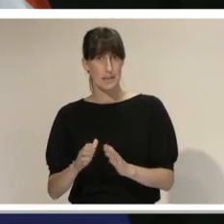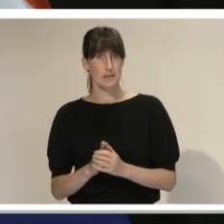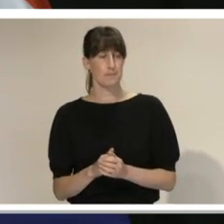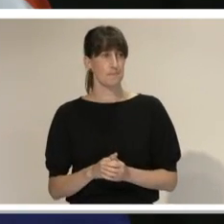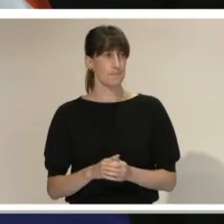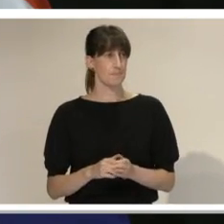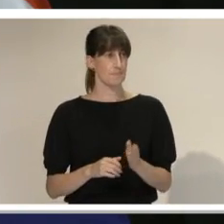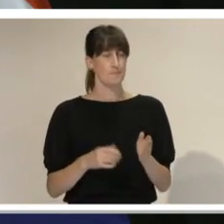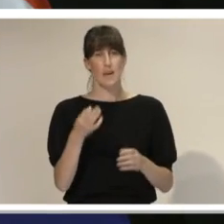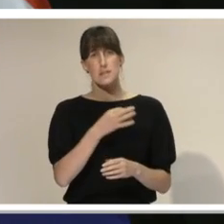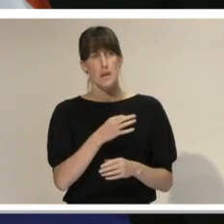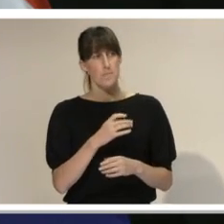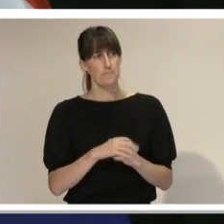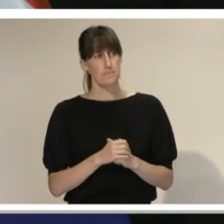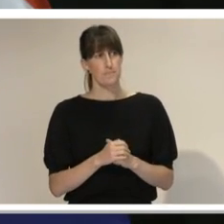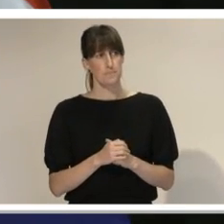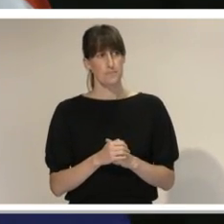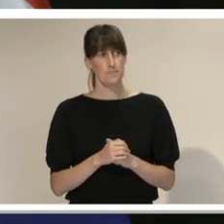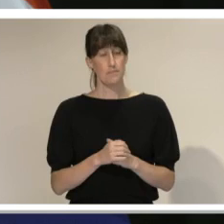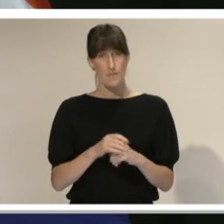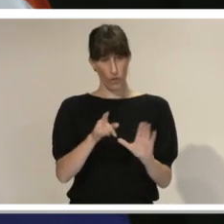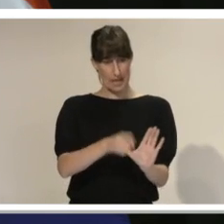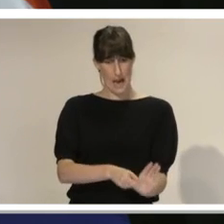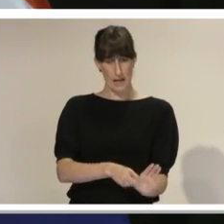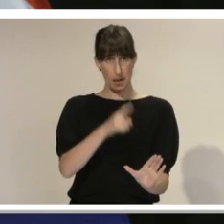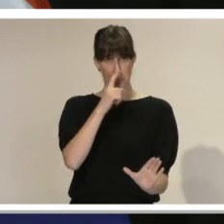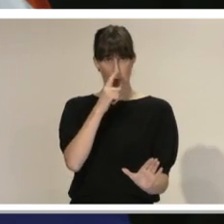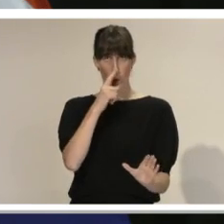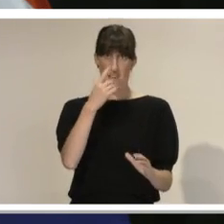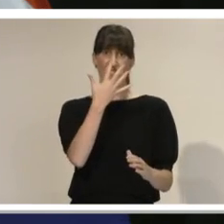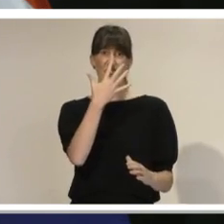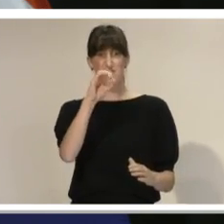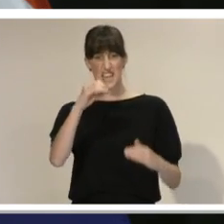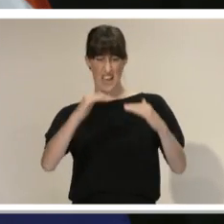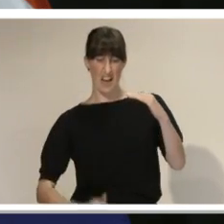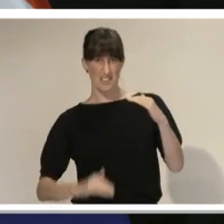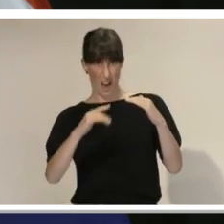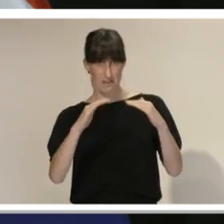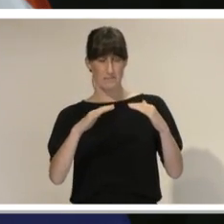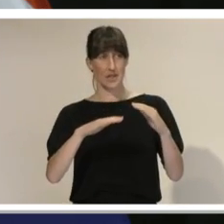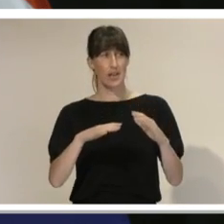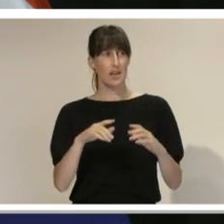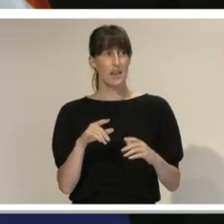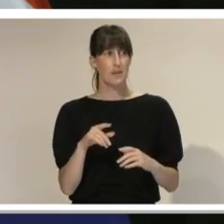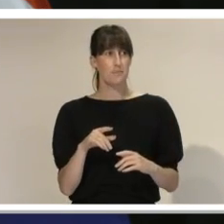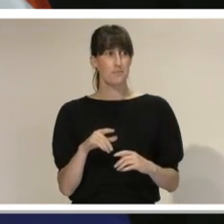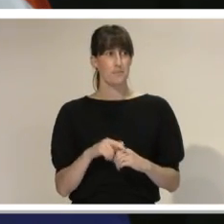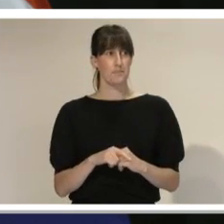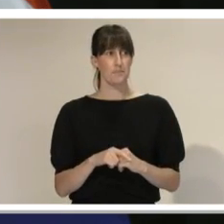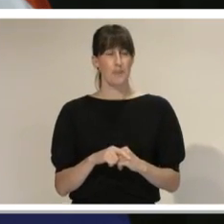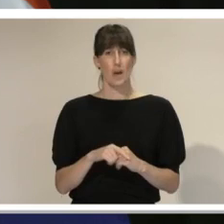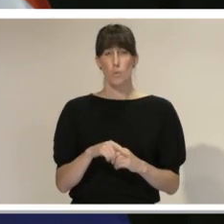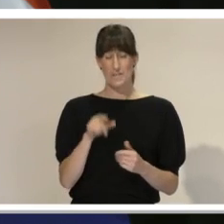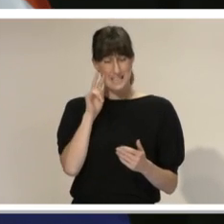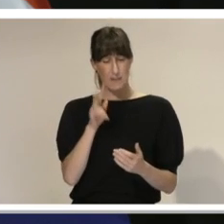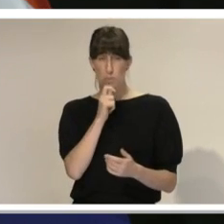as well to younger people, because I think those strokes have all occurred in people who are under 50 years old, that this isn't just a virus that disproportionately hurts older